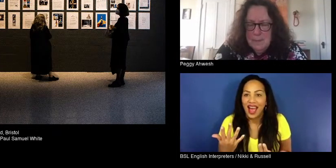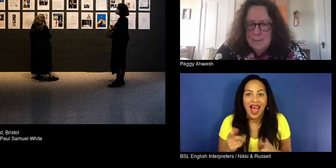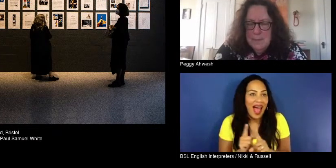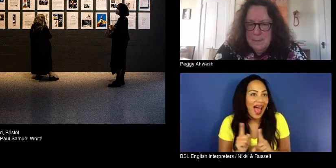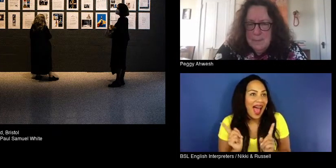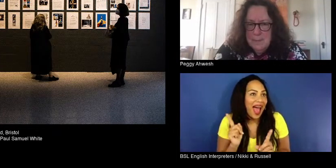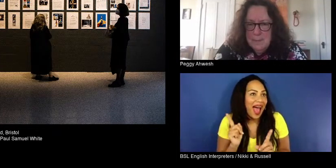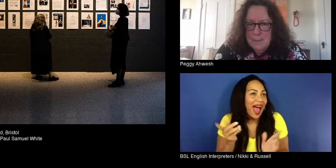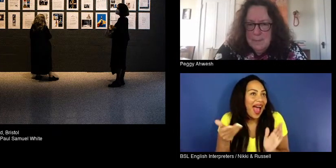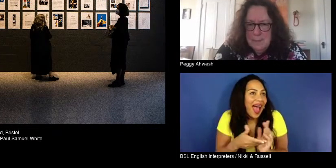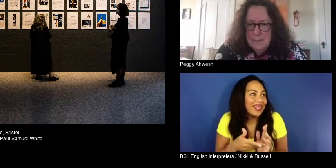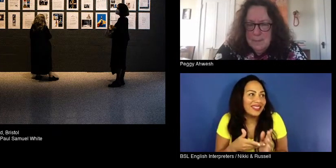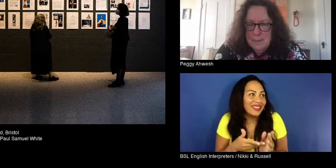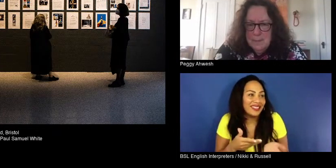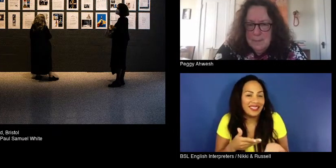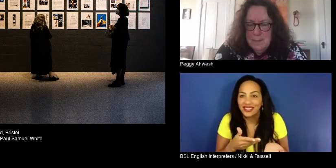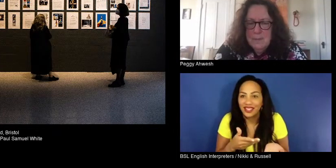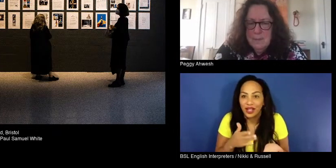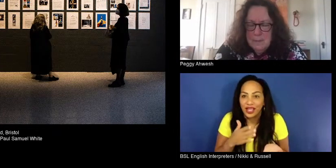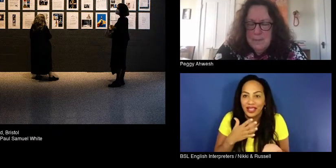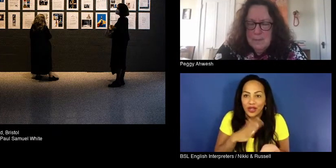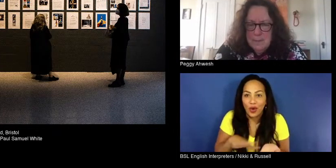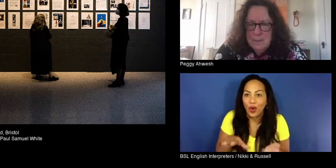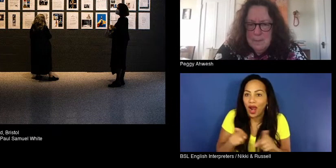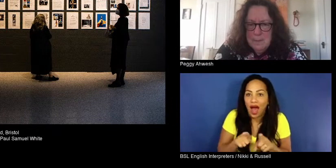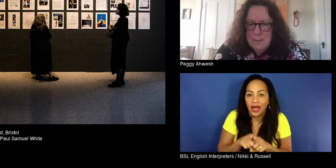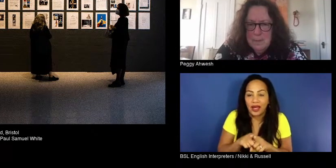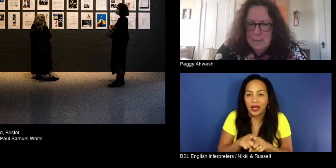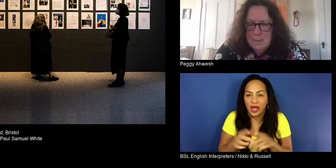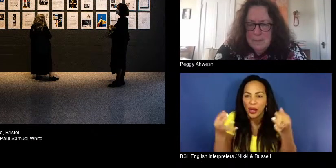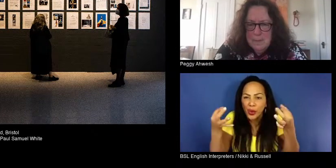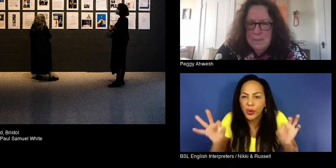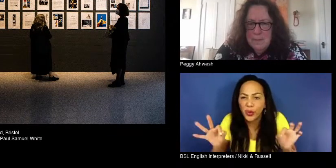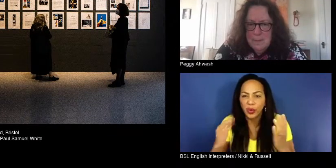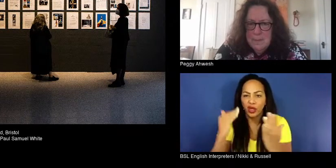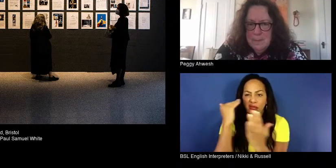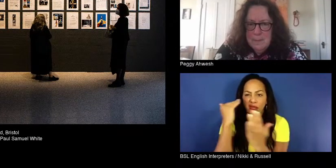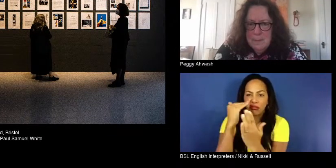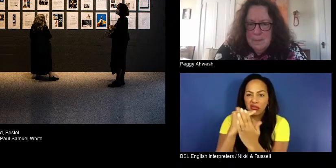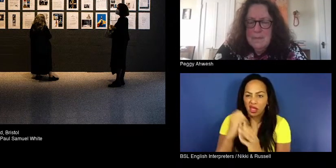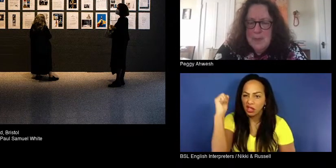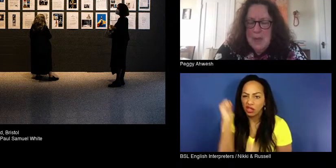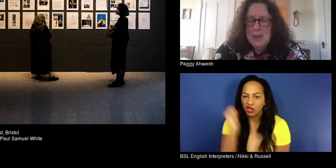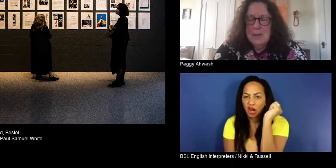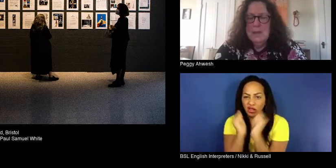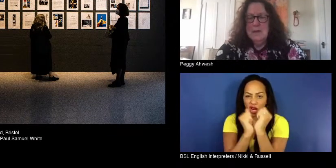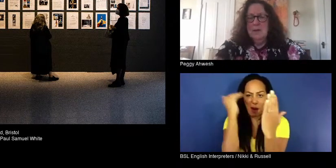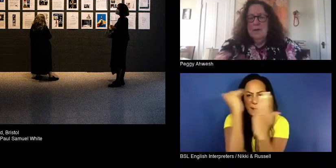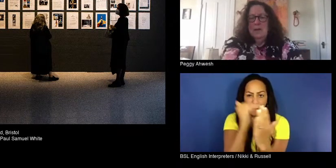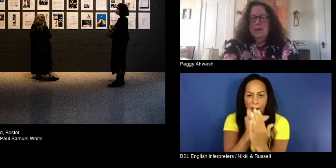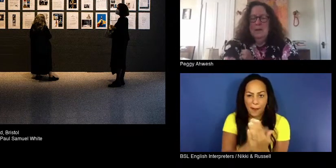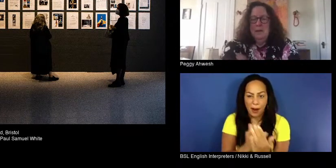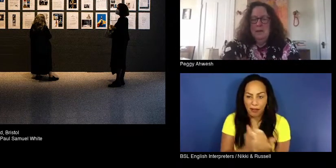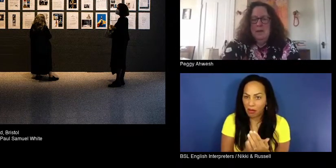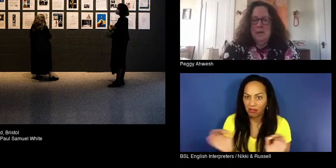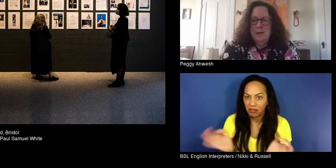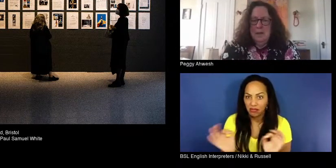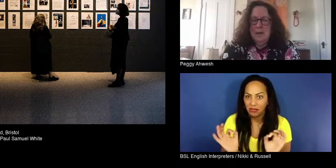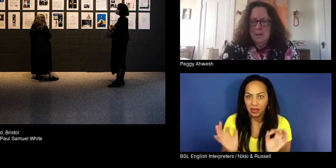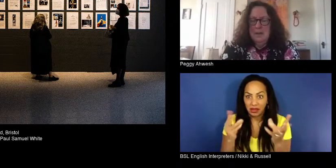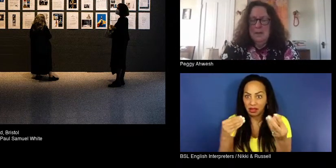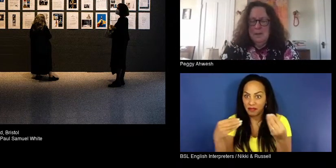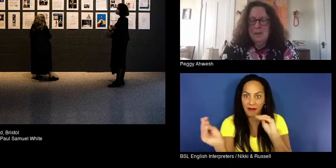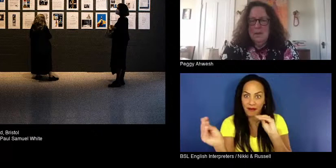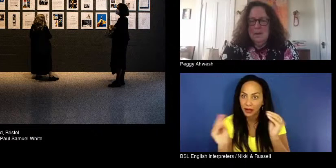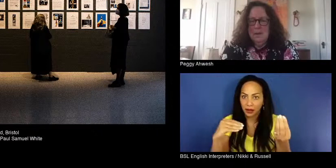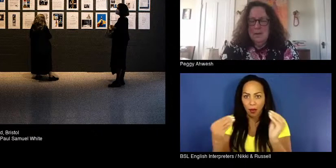some sort of very unified thing. I mean, there's the sense they really push out in a lot of different directions. Yeah. So they open up